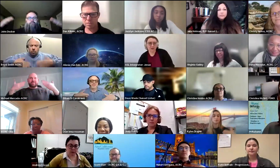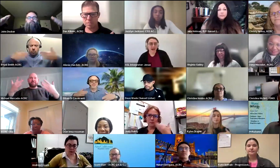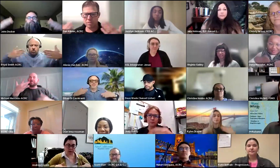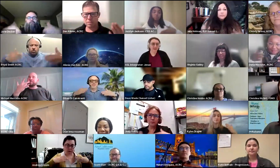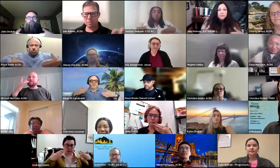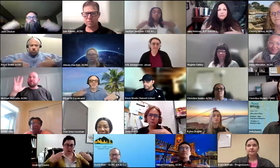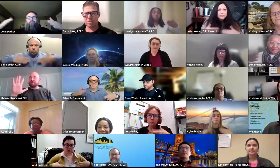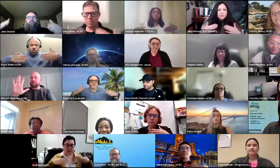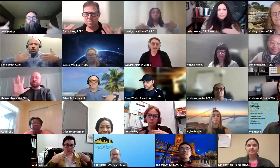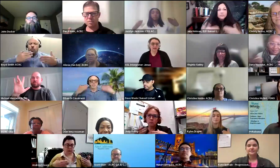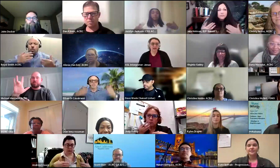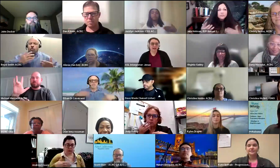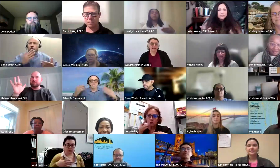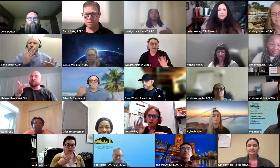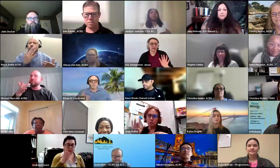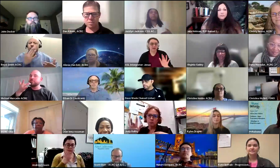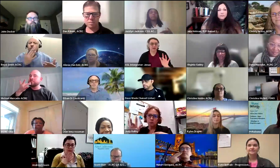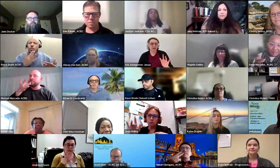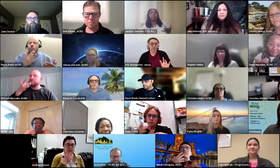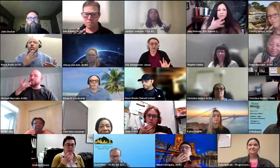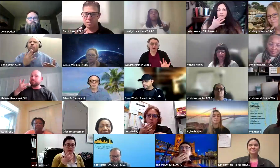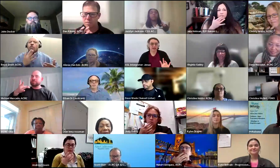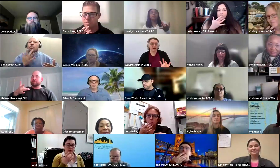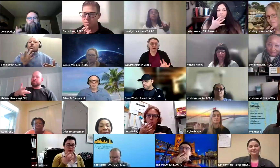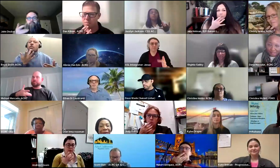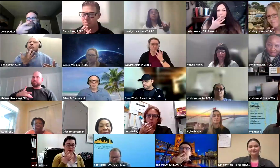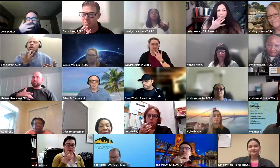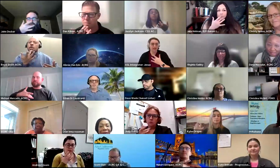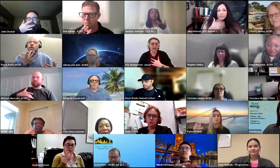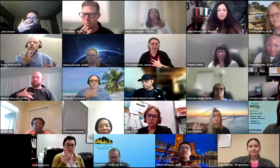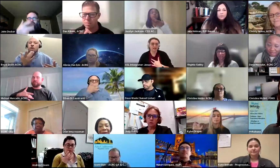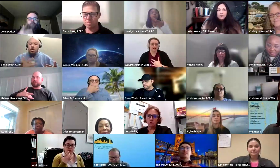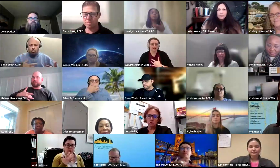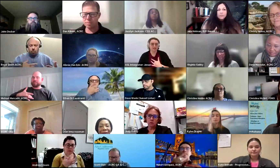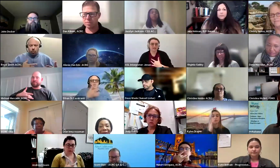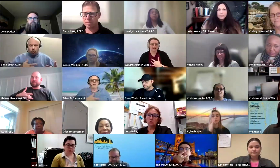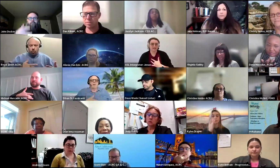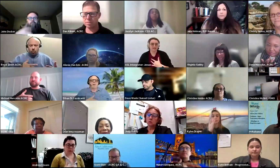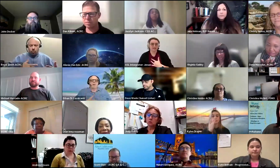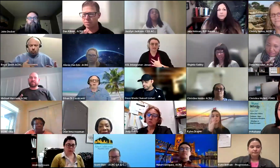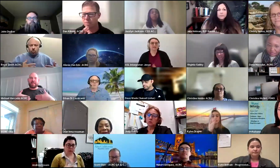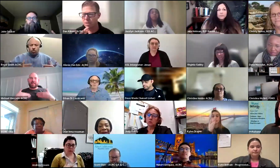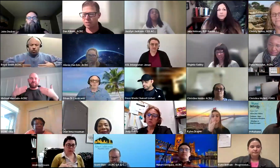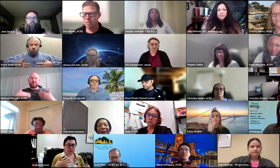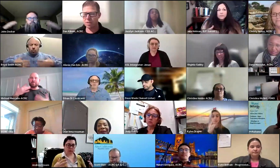Okay, so happy, and then with your middle finger, birthday.